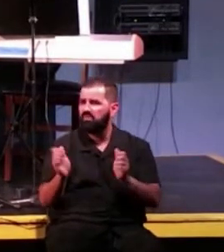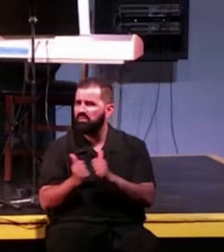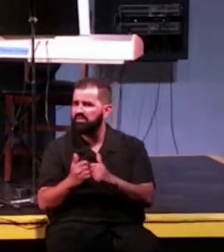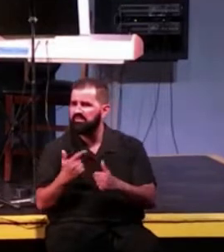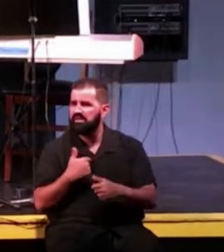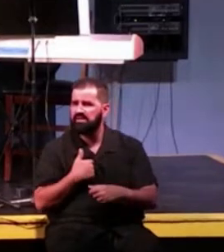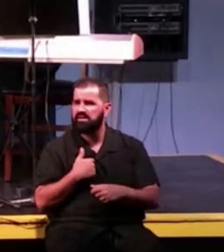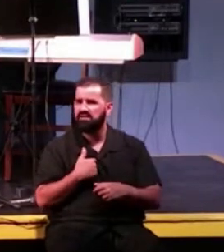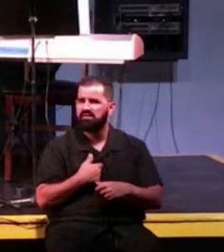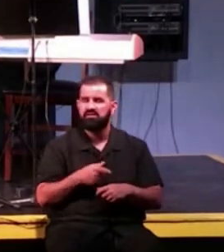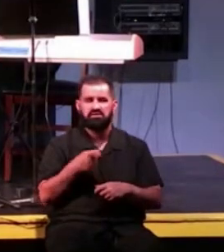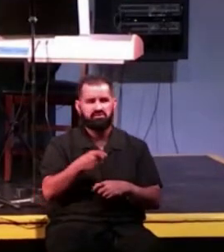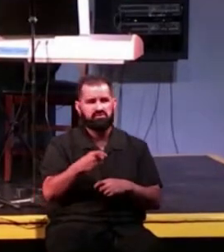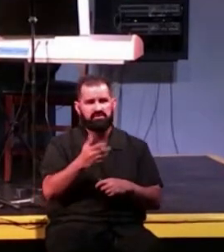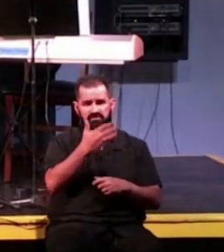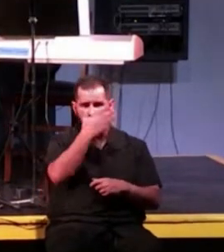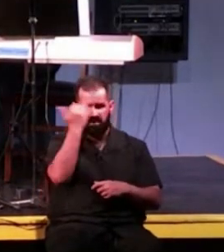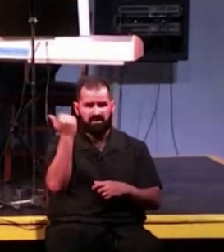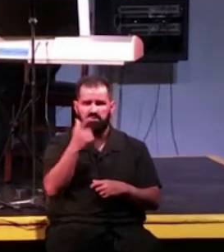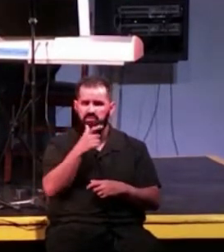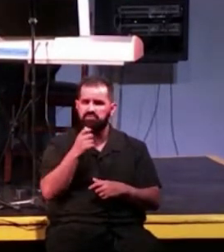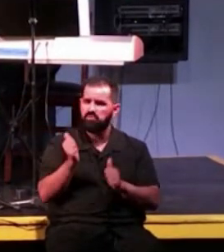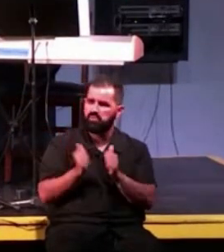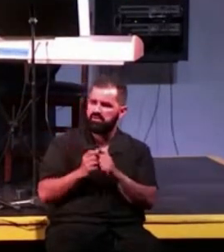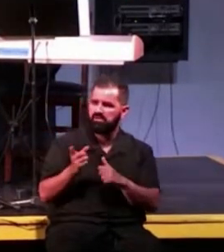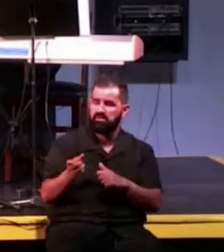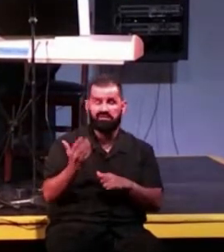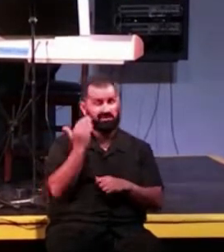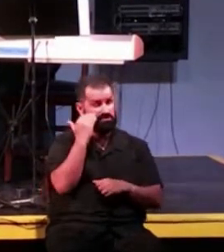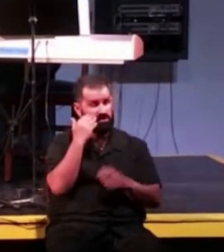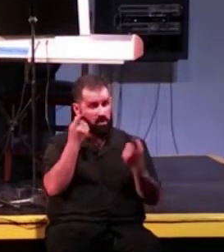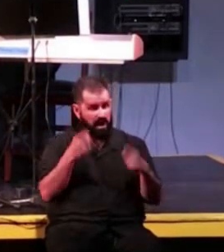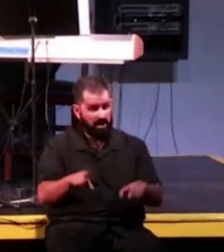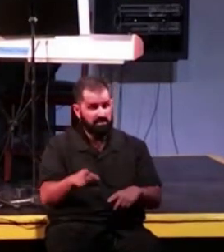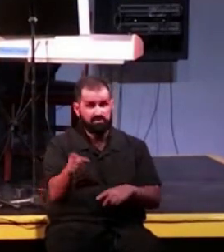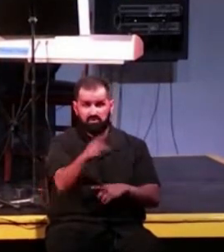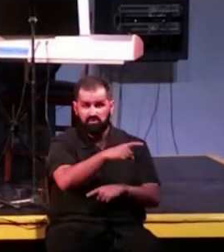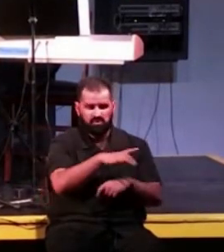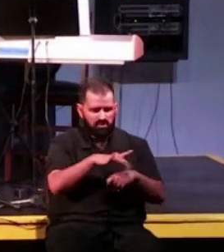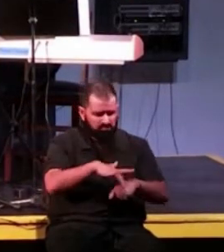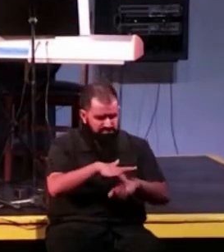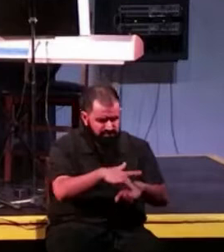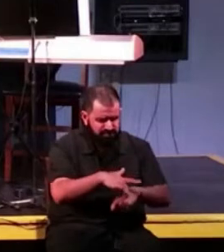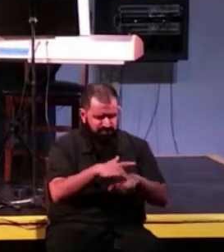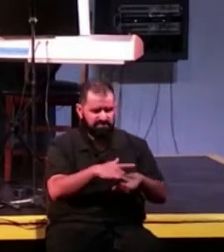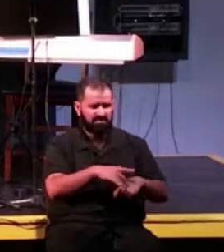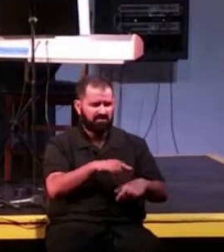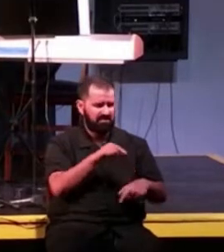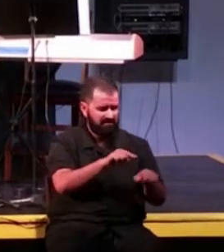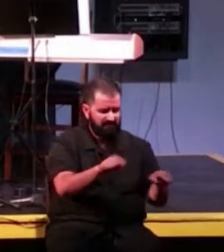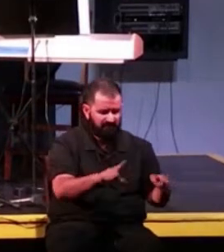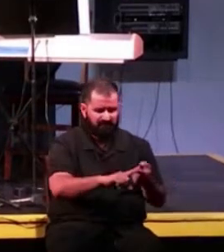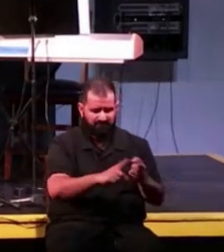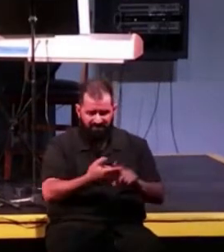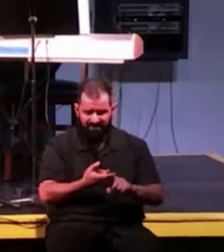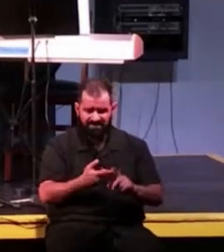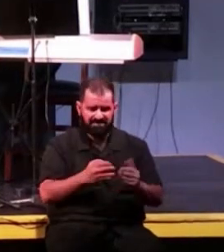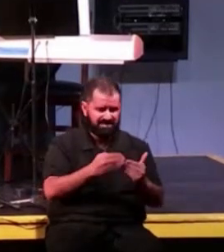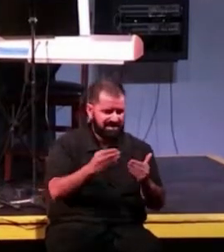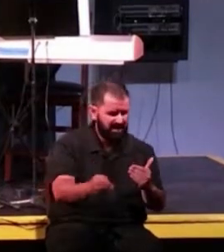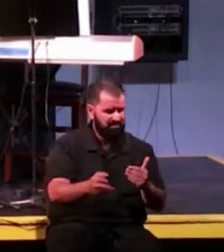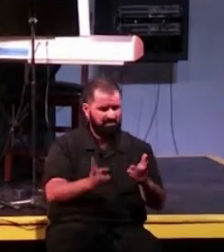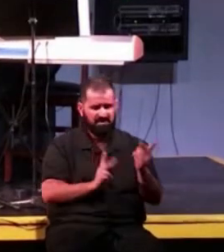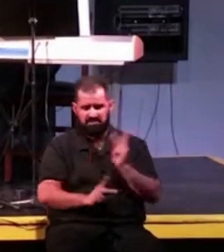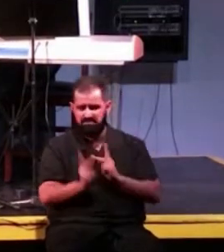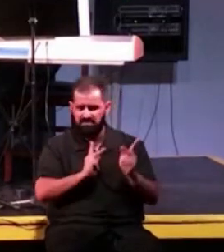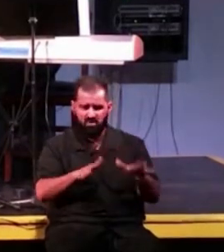two girls that were with them. You know what happens? You get so caught up in the spouse and the friends and the neighbors that, and people